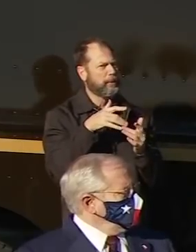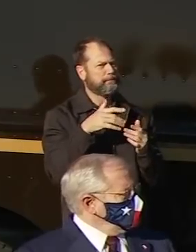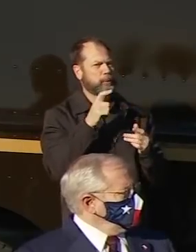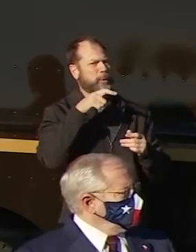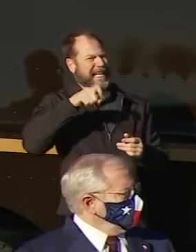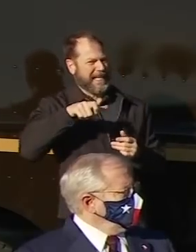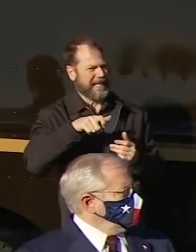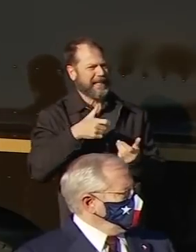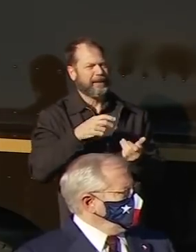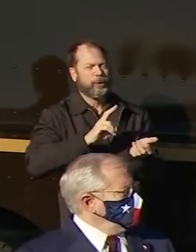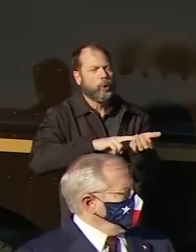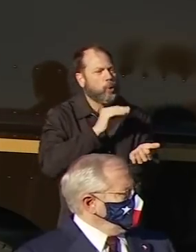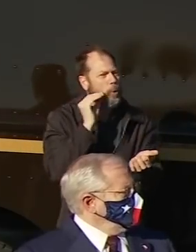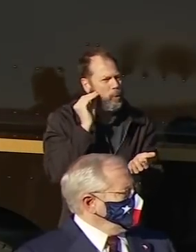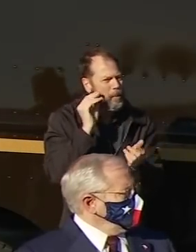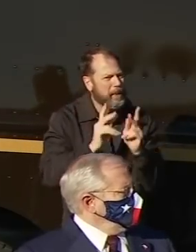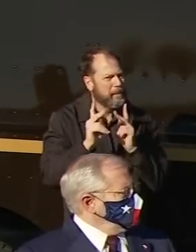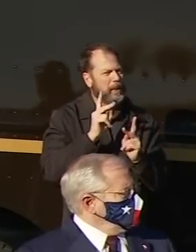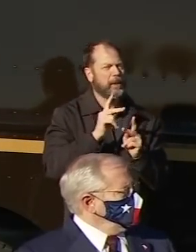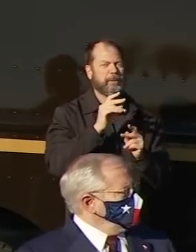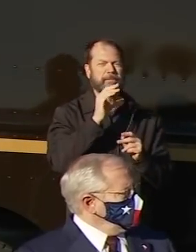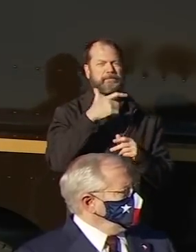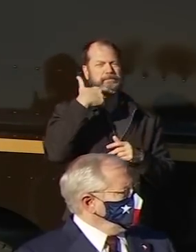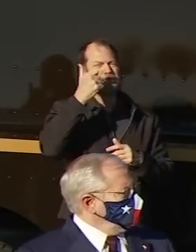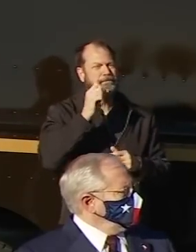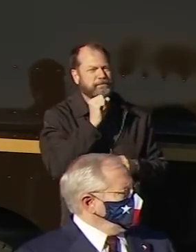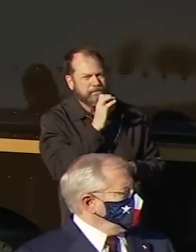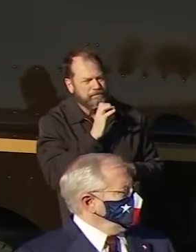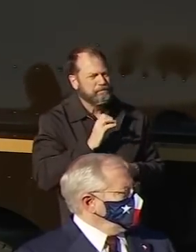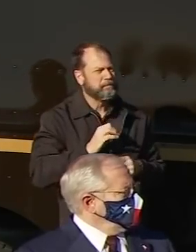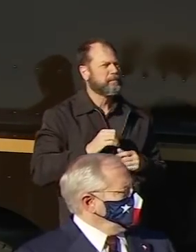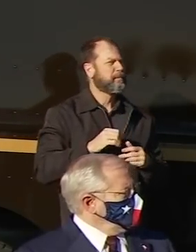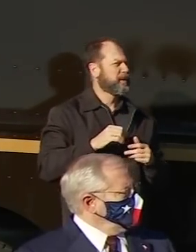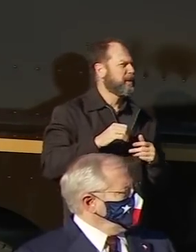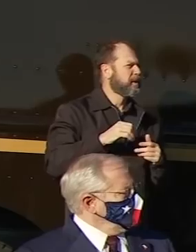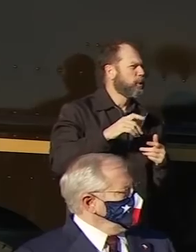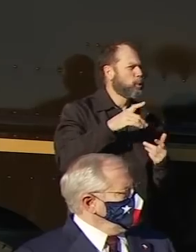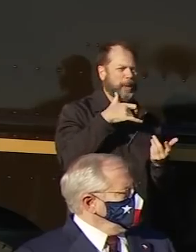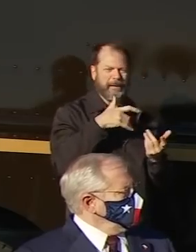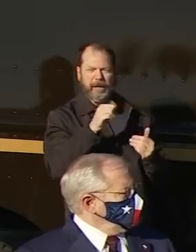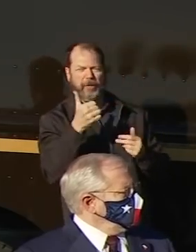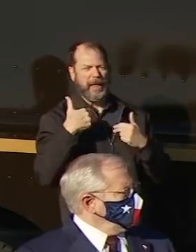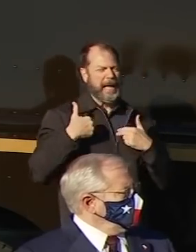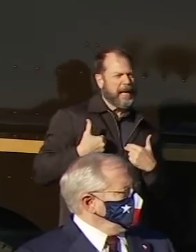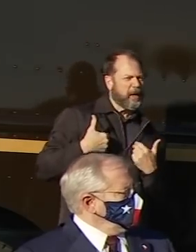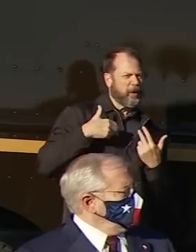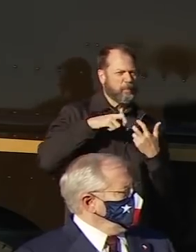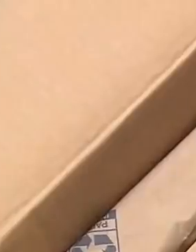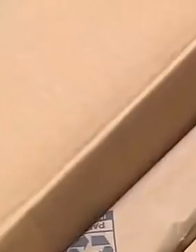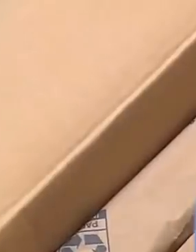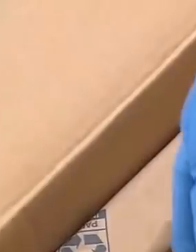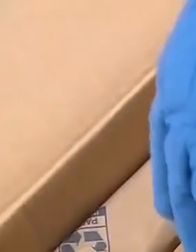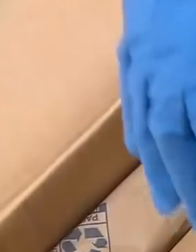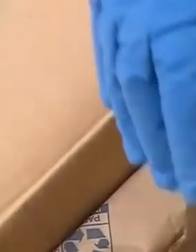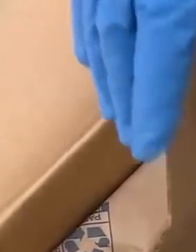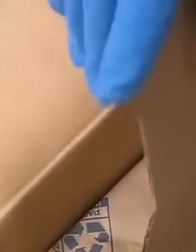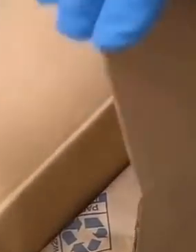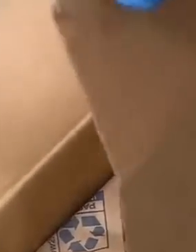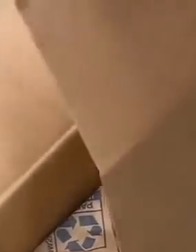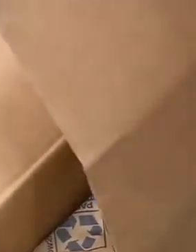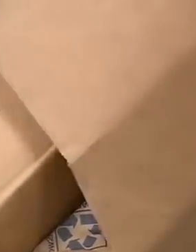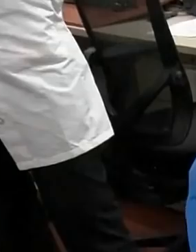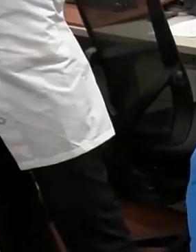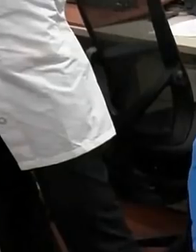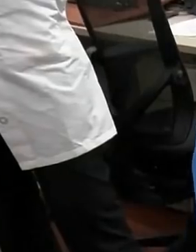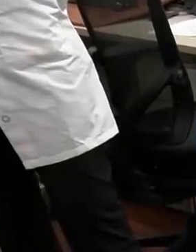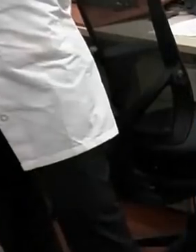are in nursing homes, who are seniors, especially those who may have comorbidities or other types of health care issues. Governor Abbott said that